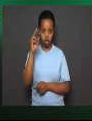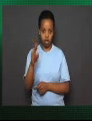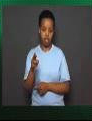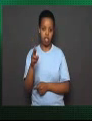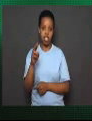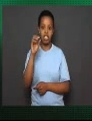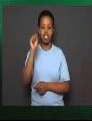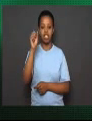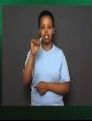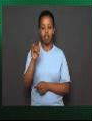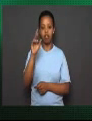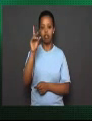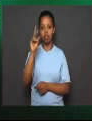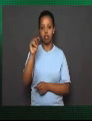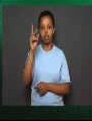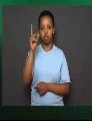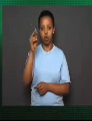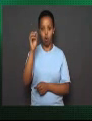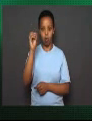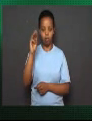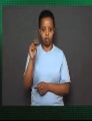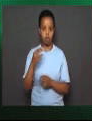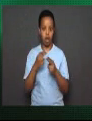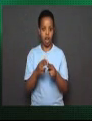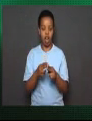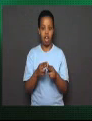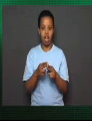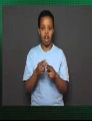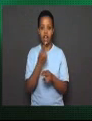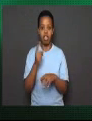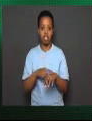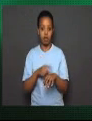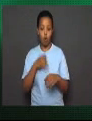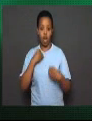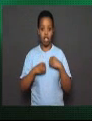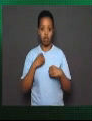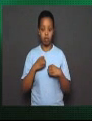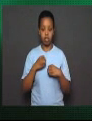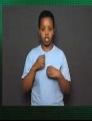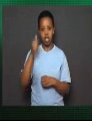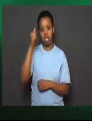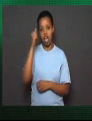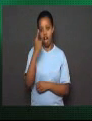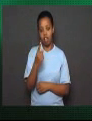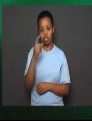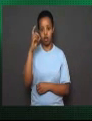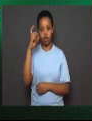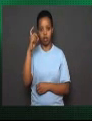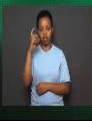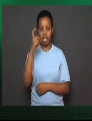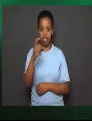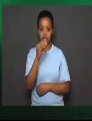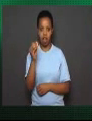same way, organisms with two X chromosomes and one Y